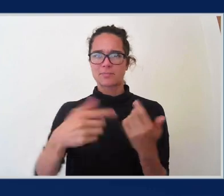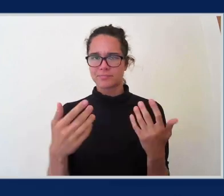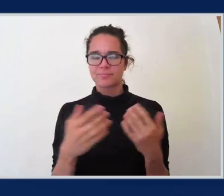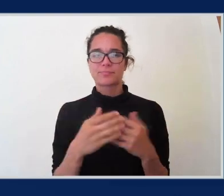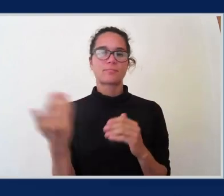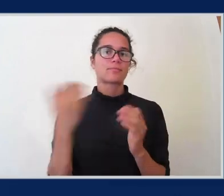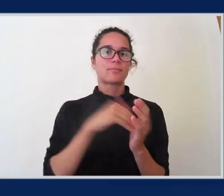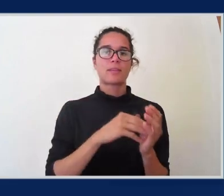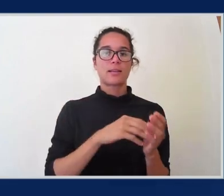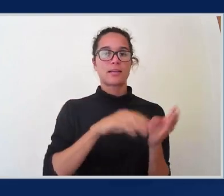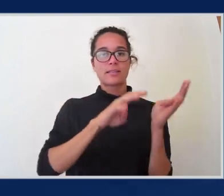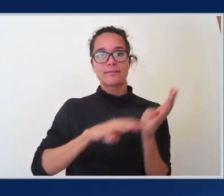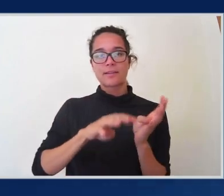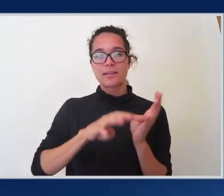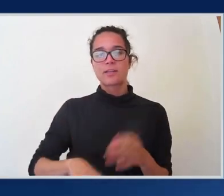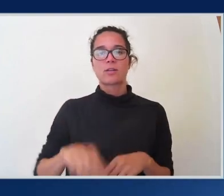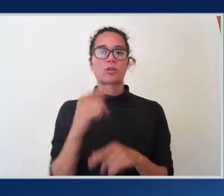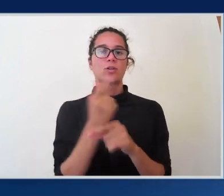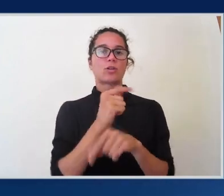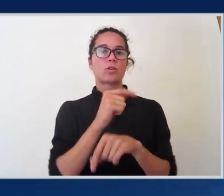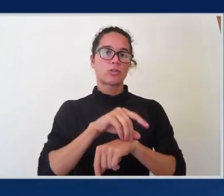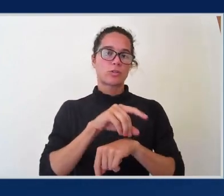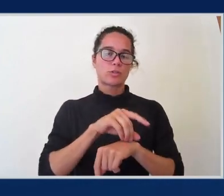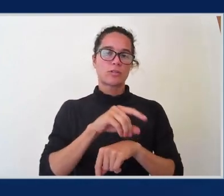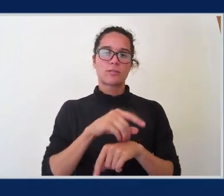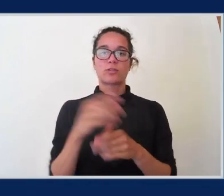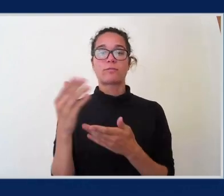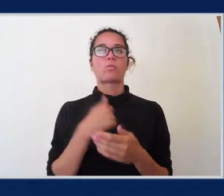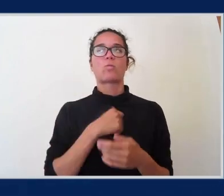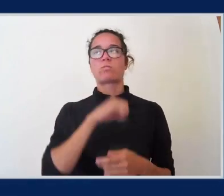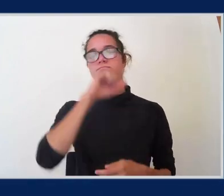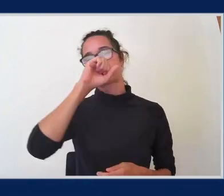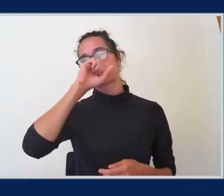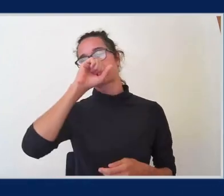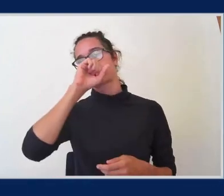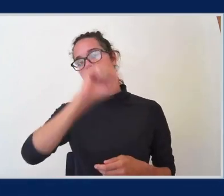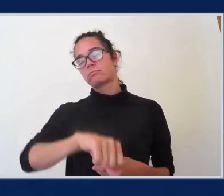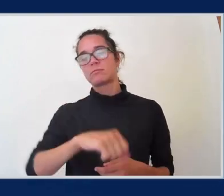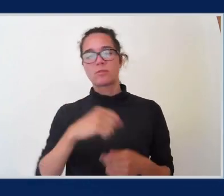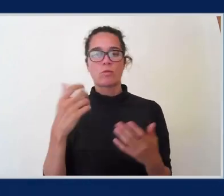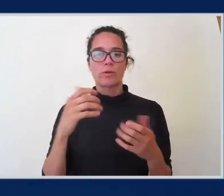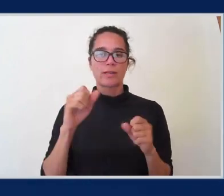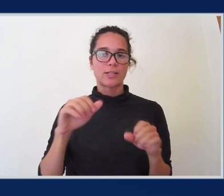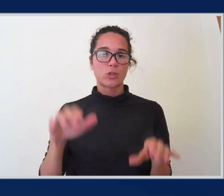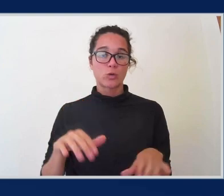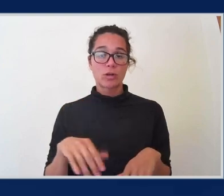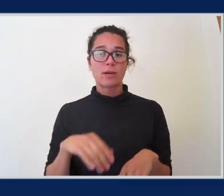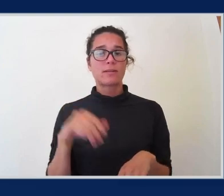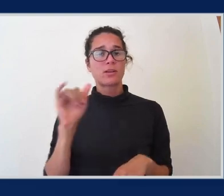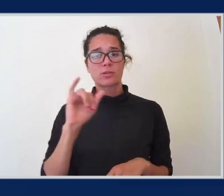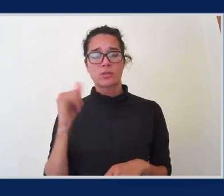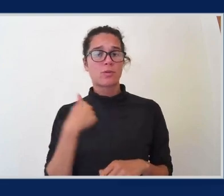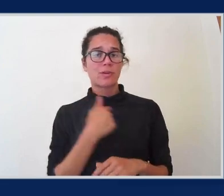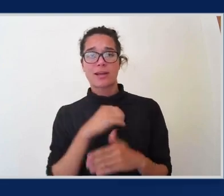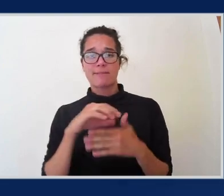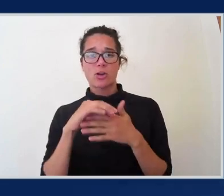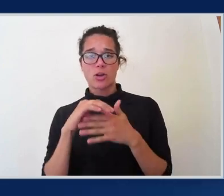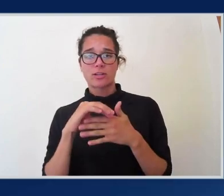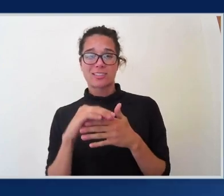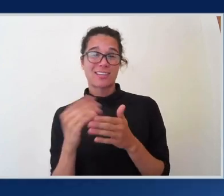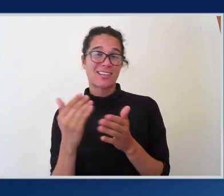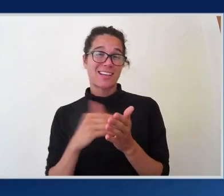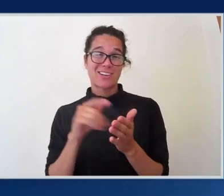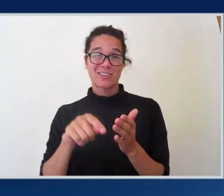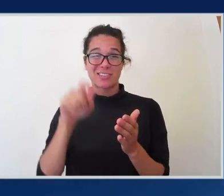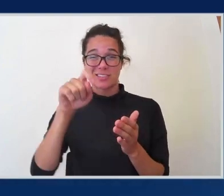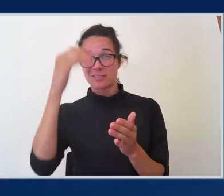There's Guard Duty, which is a service we absolutely love in terms of what it can do. But there is context, again, that you need to have in terms of